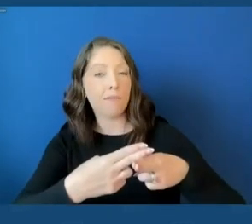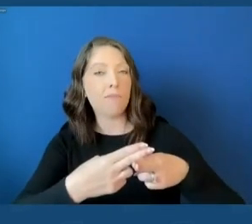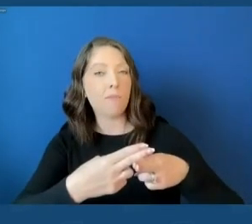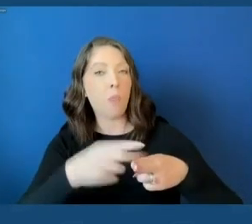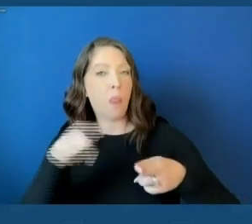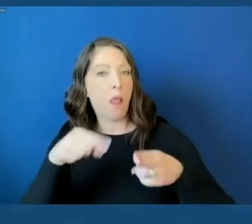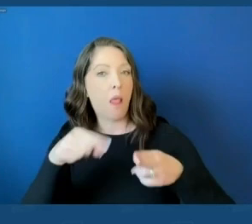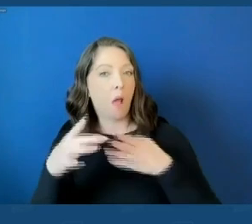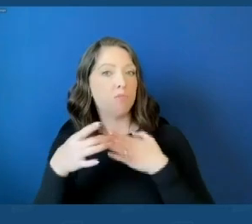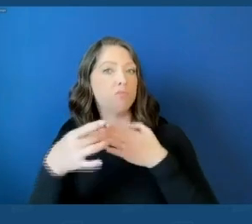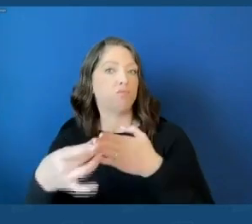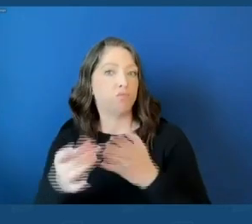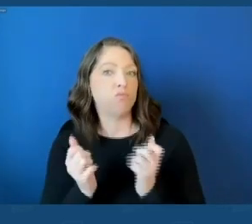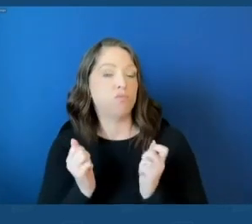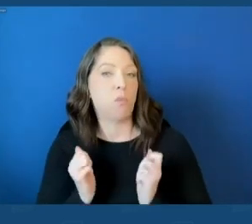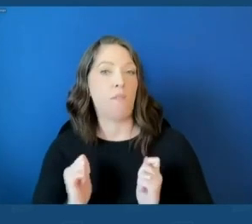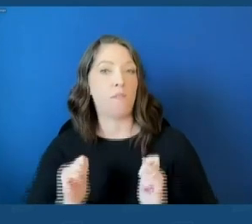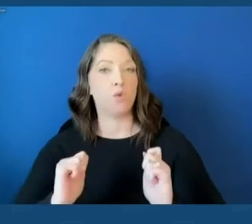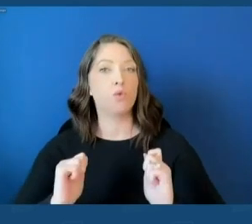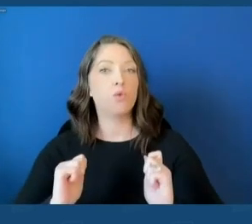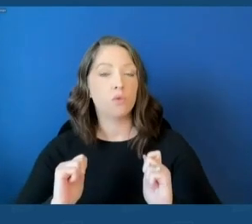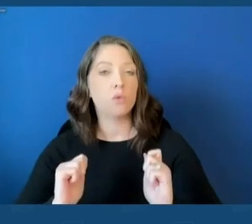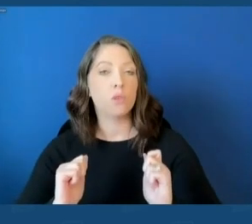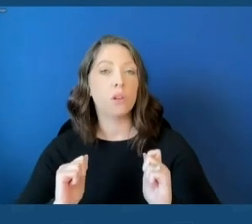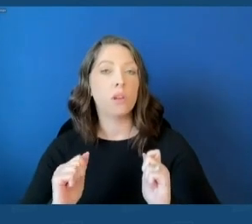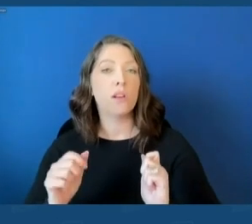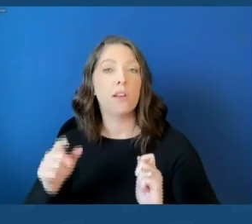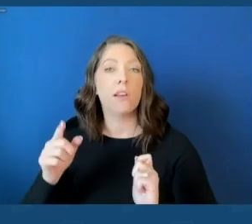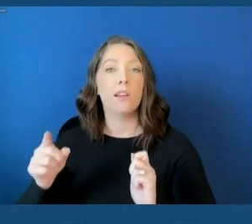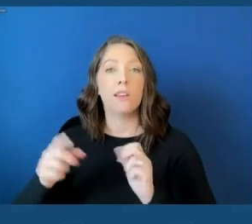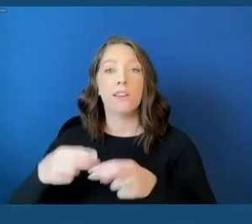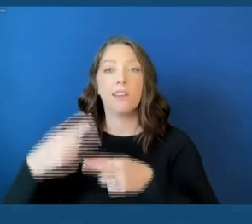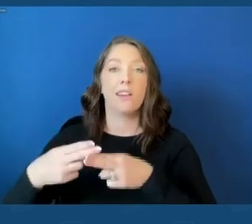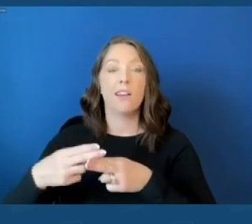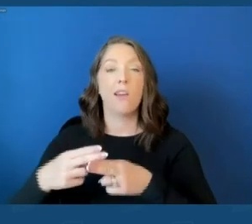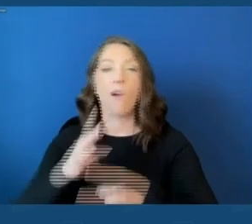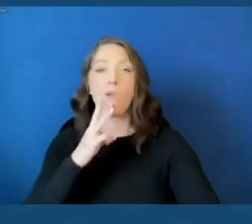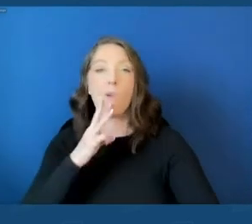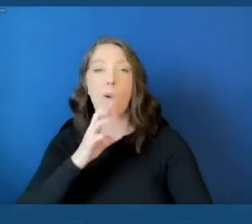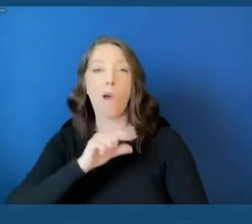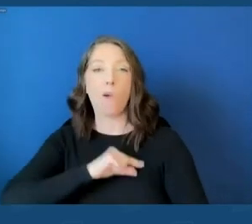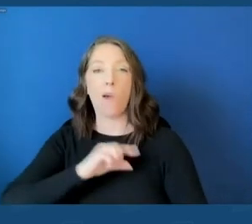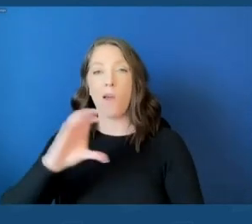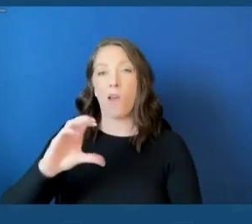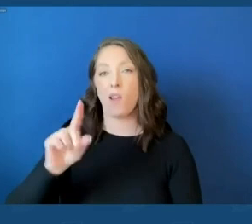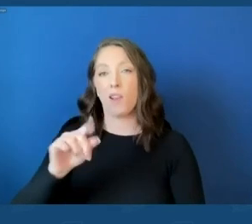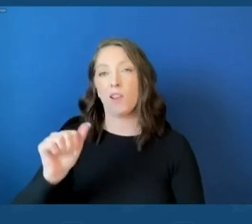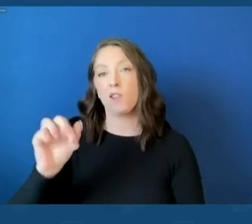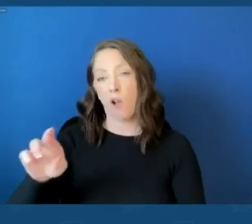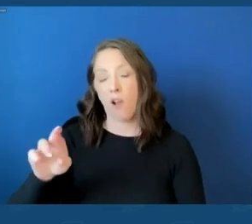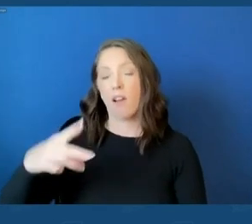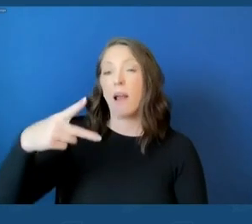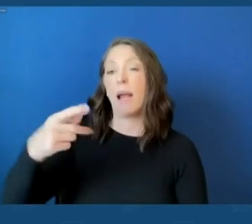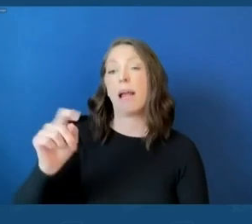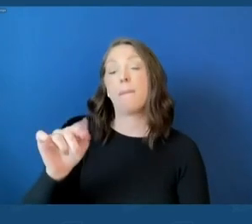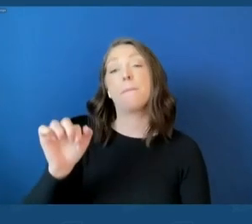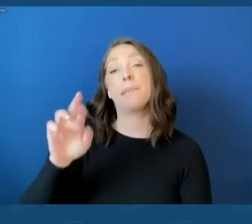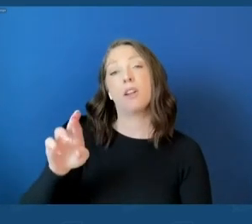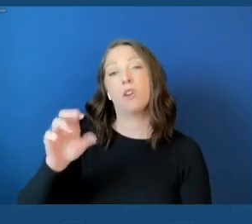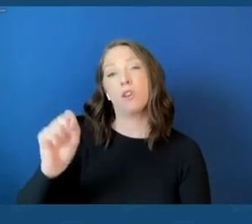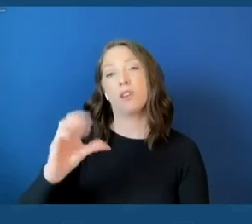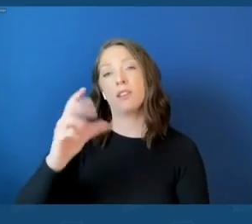here. He is called our water quality czar, Peter Scully. Peter, thank you for your great, great